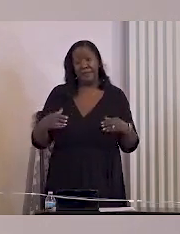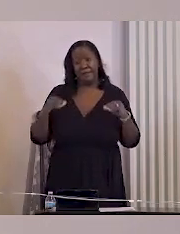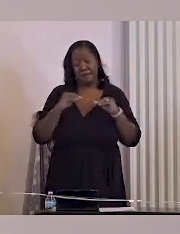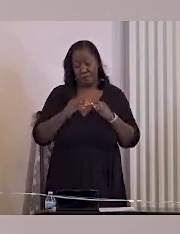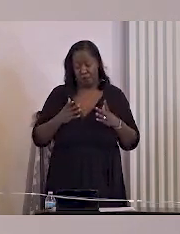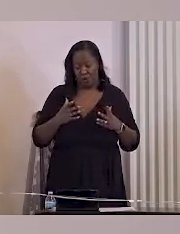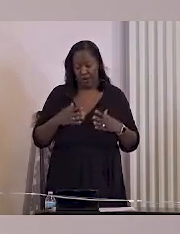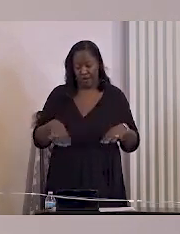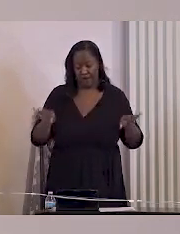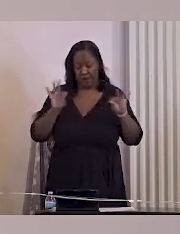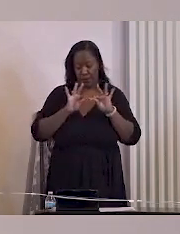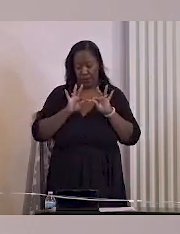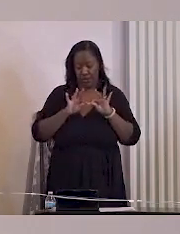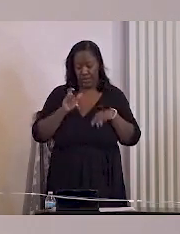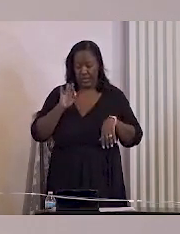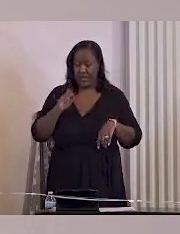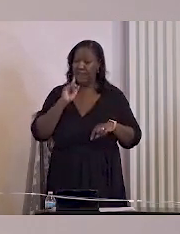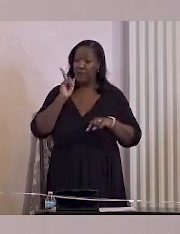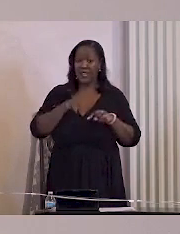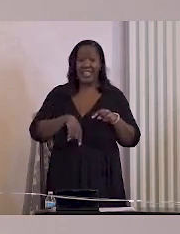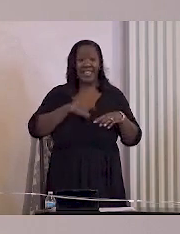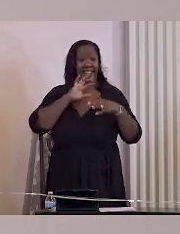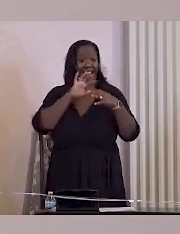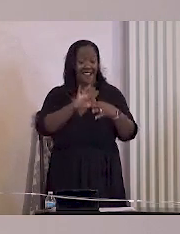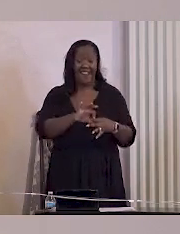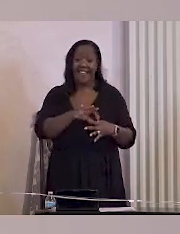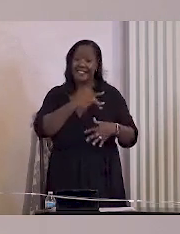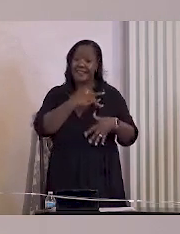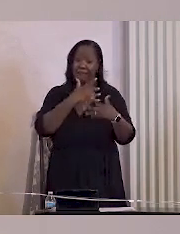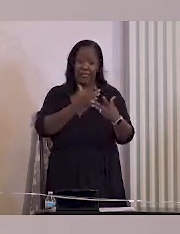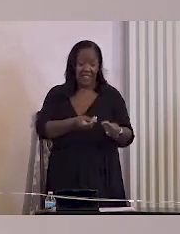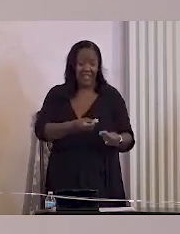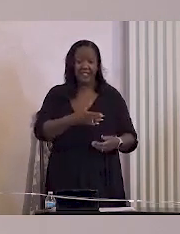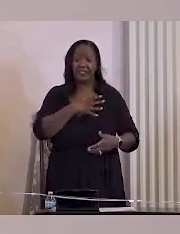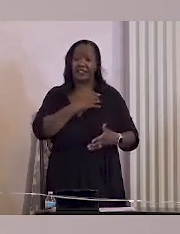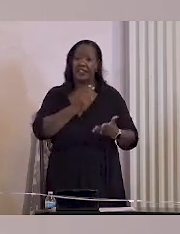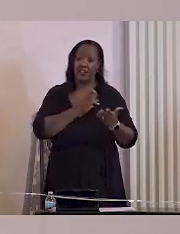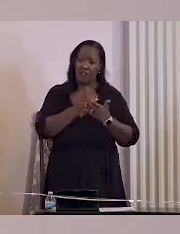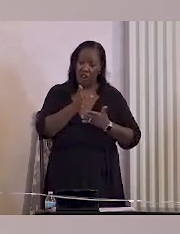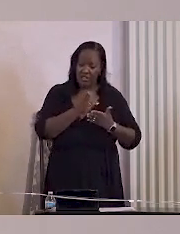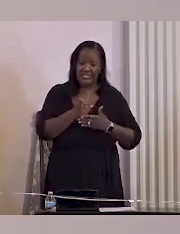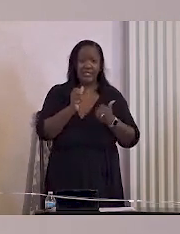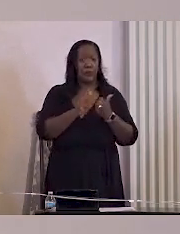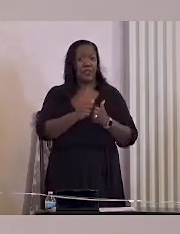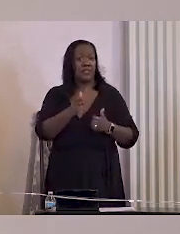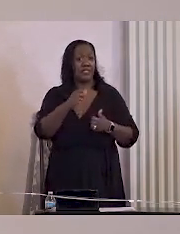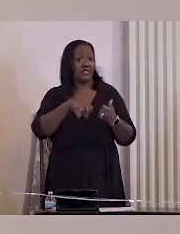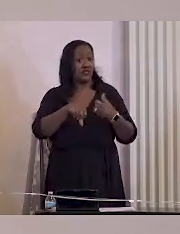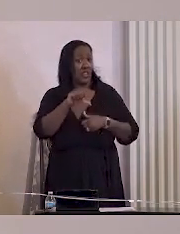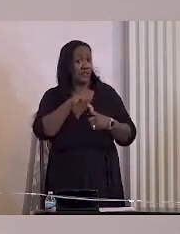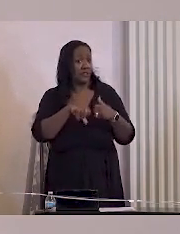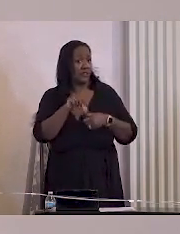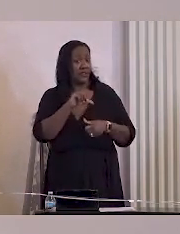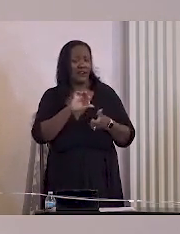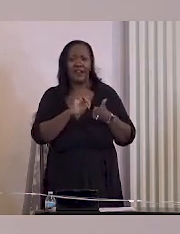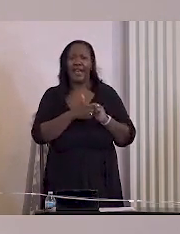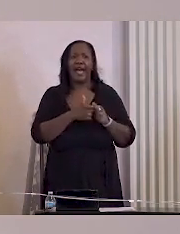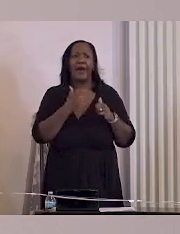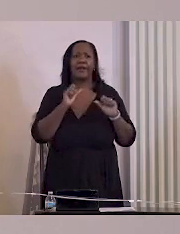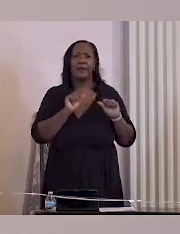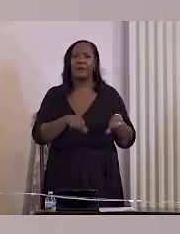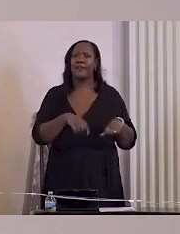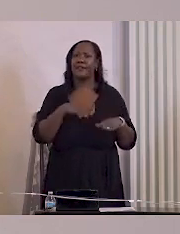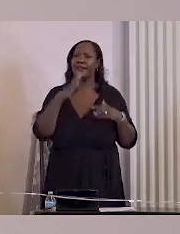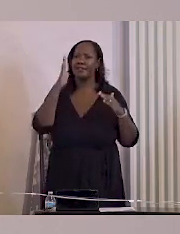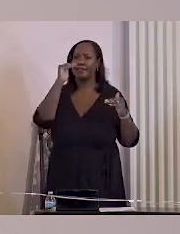important, because if we cannot connect empathetically and honestly with ourselves, how can we expect